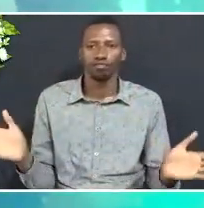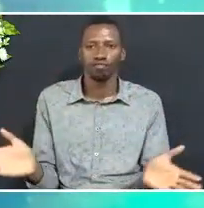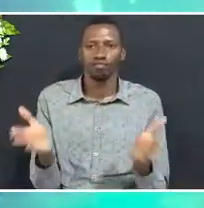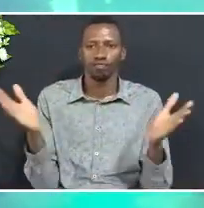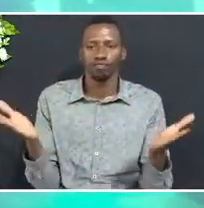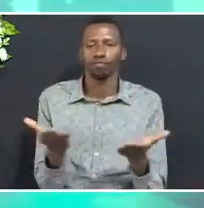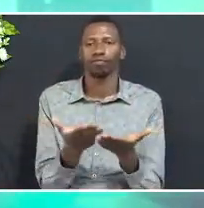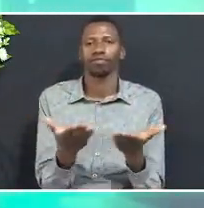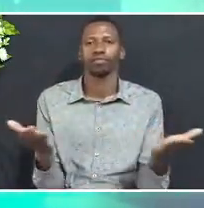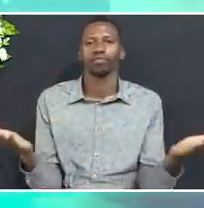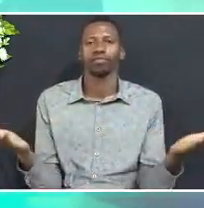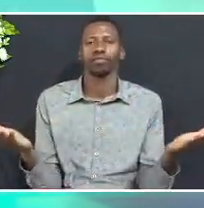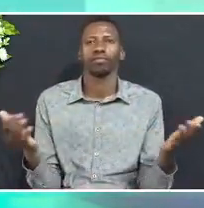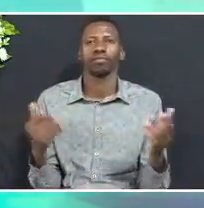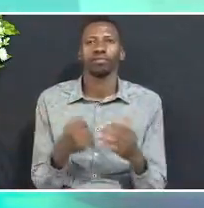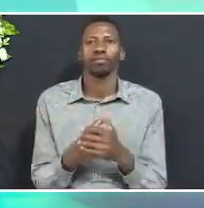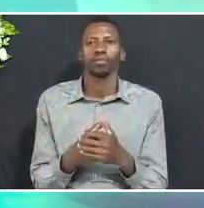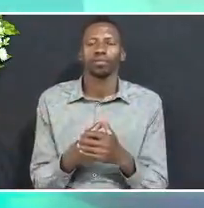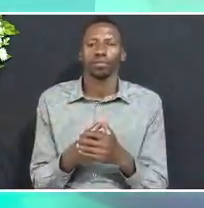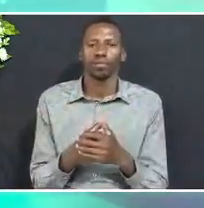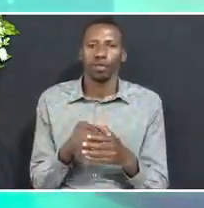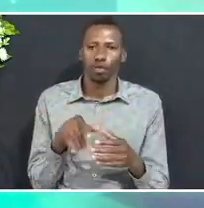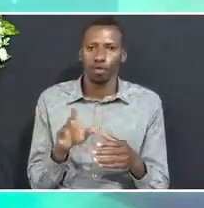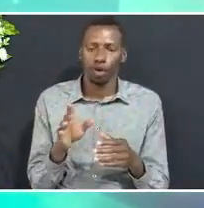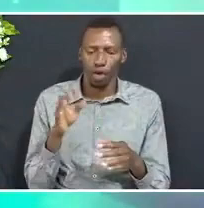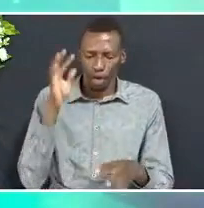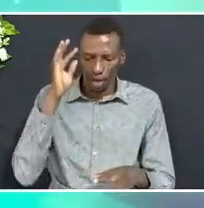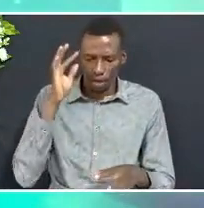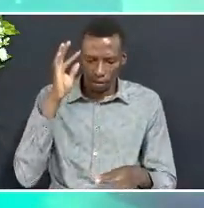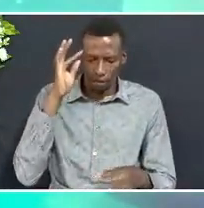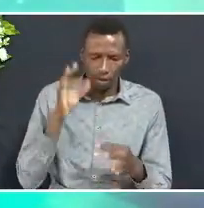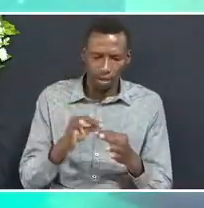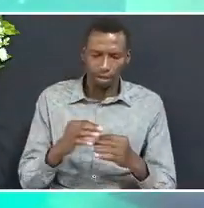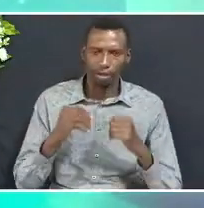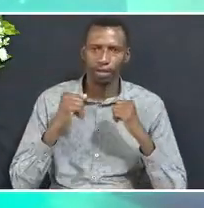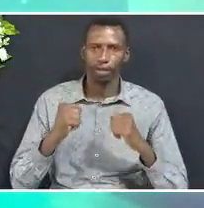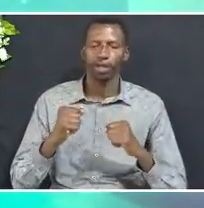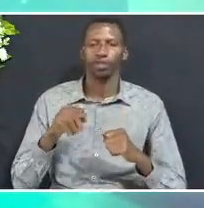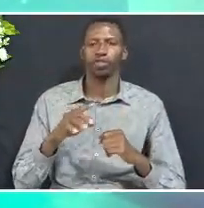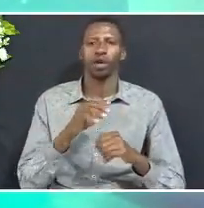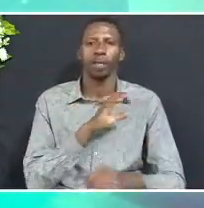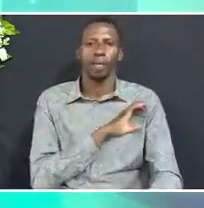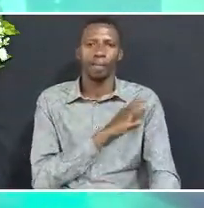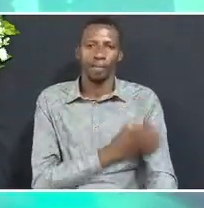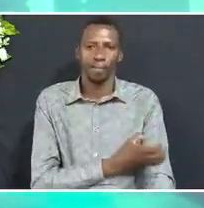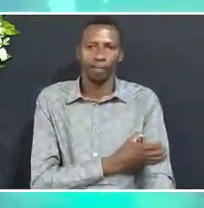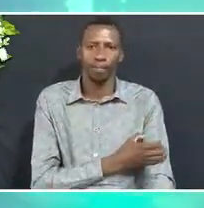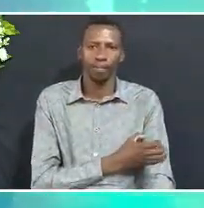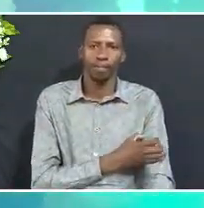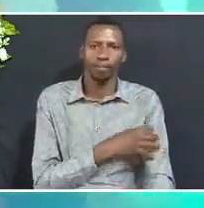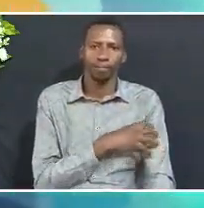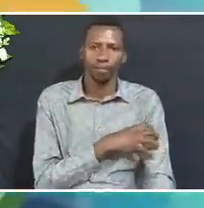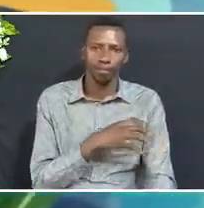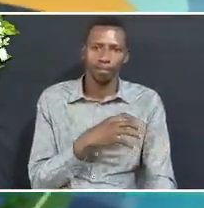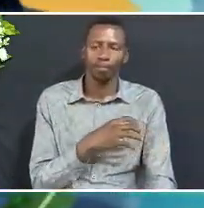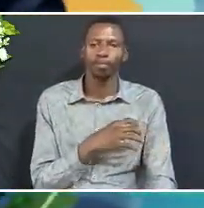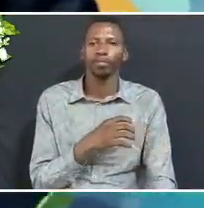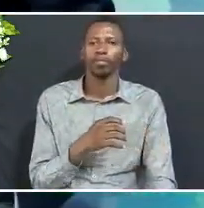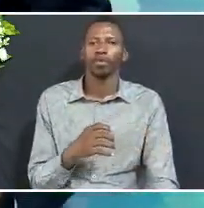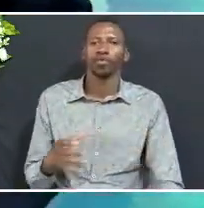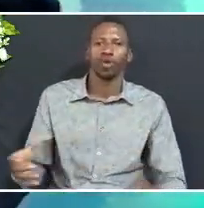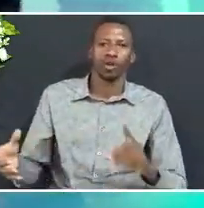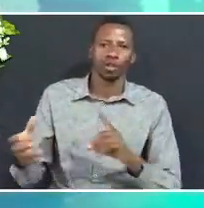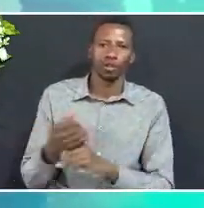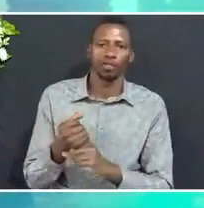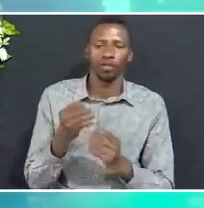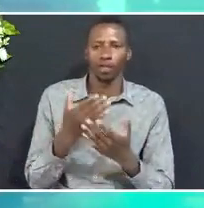Beef up your faith. Strengthen your muscles so that you can accomplish the purpose of your response towards his love.